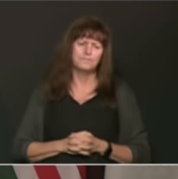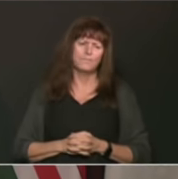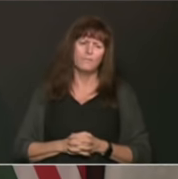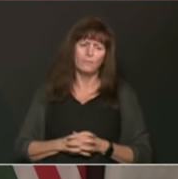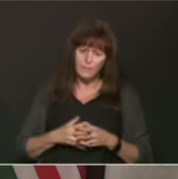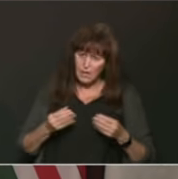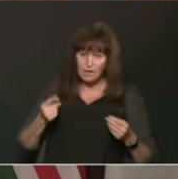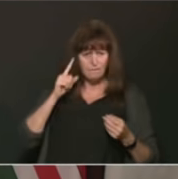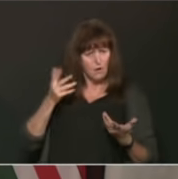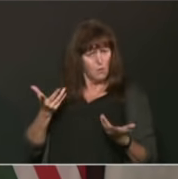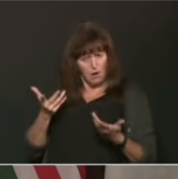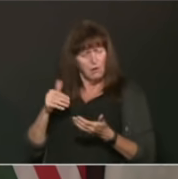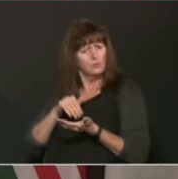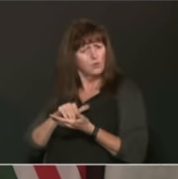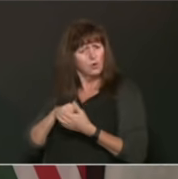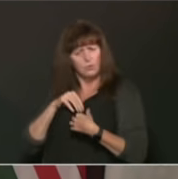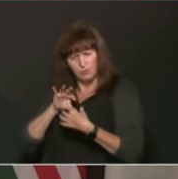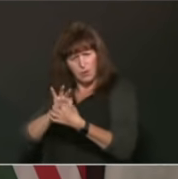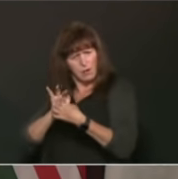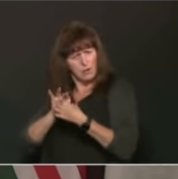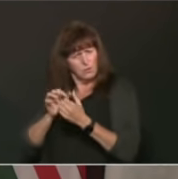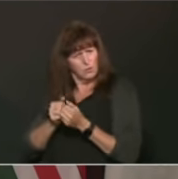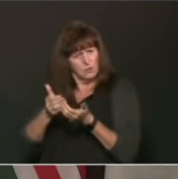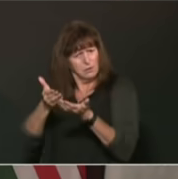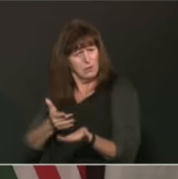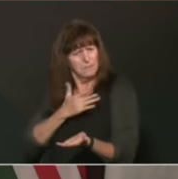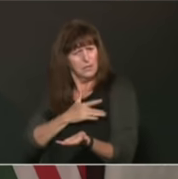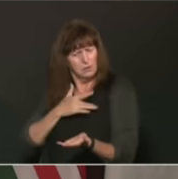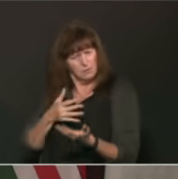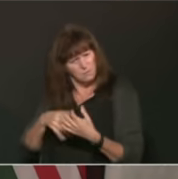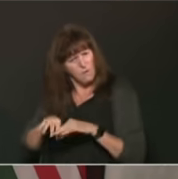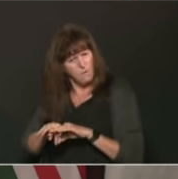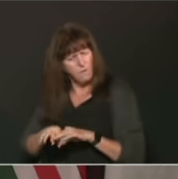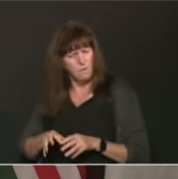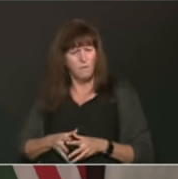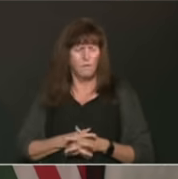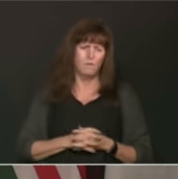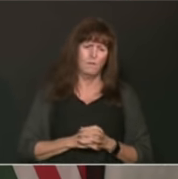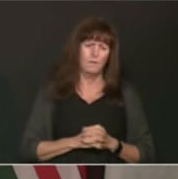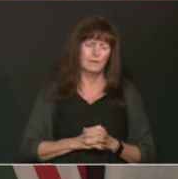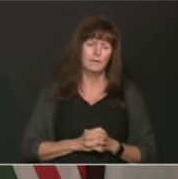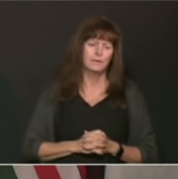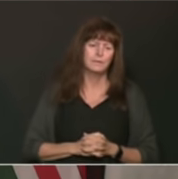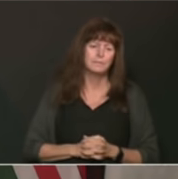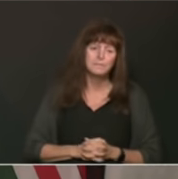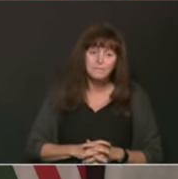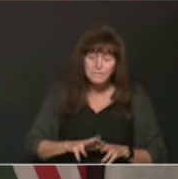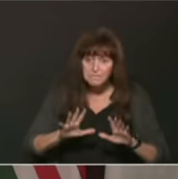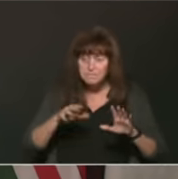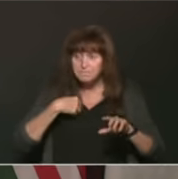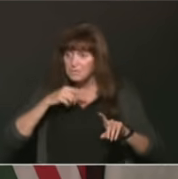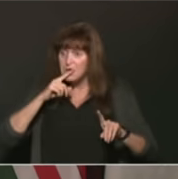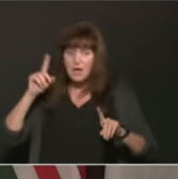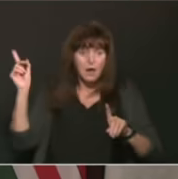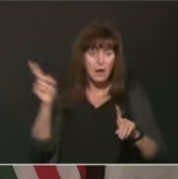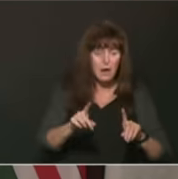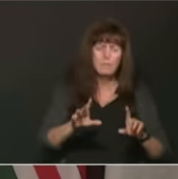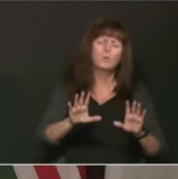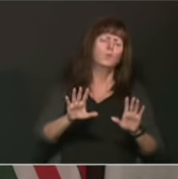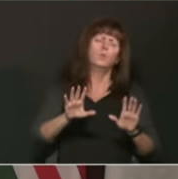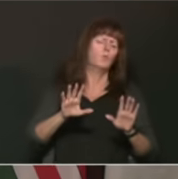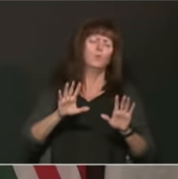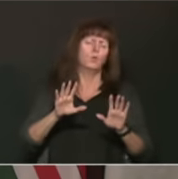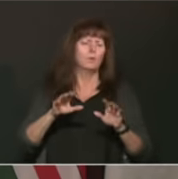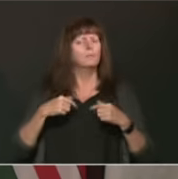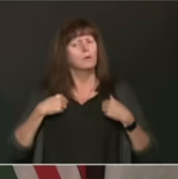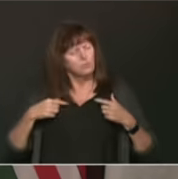relationship. And essential screening. So there's no directive that's been written, but it's certainly encouraged